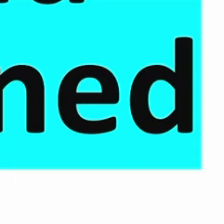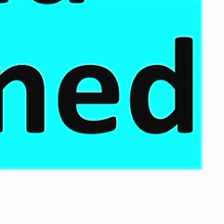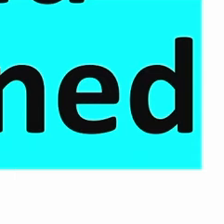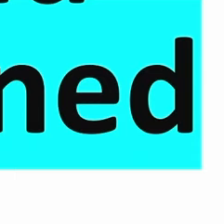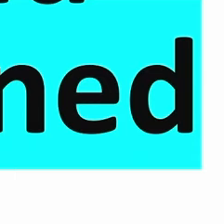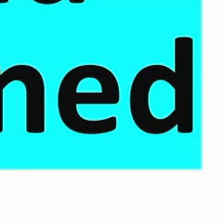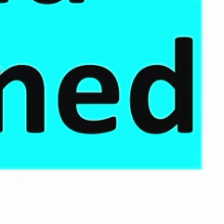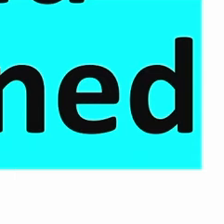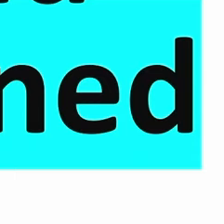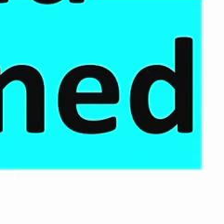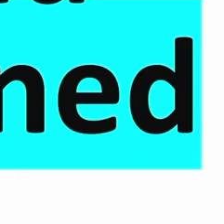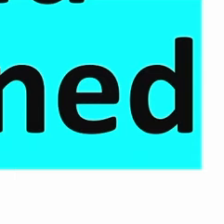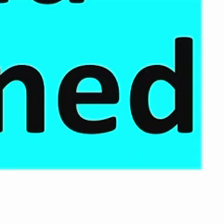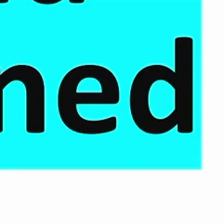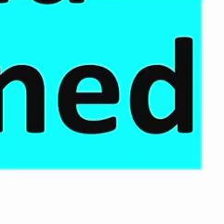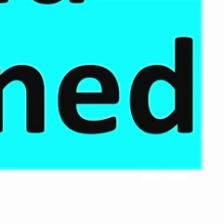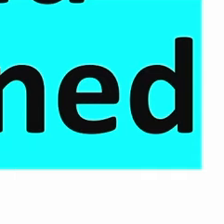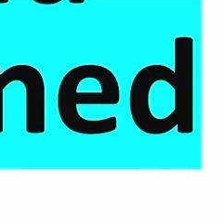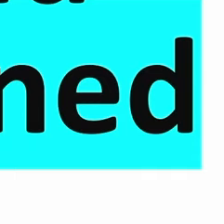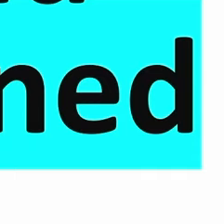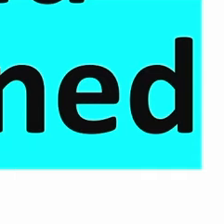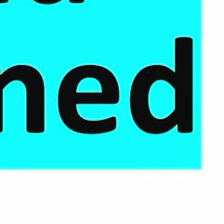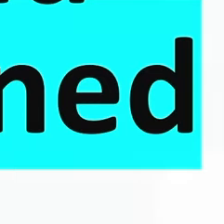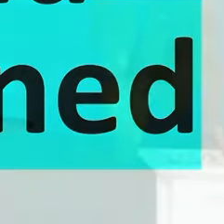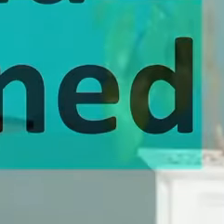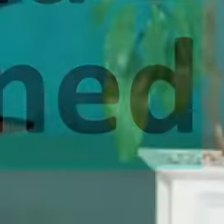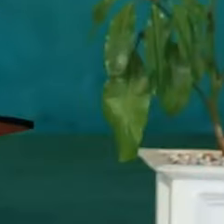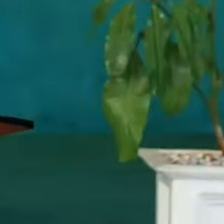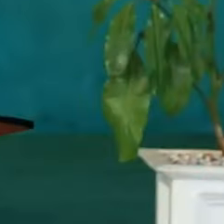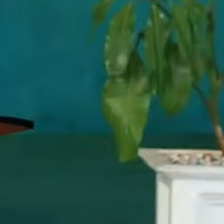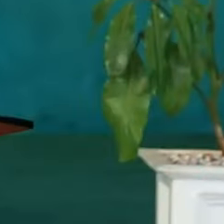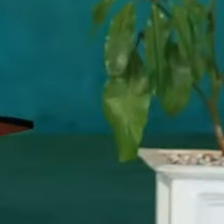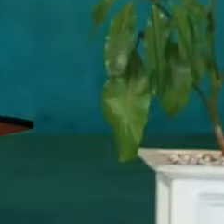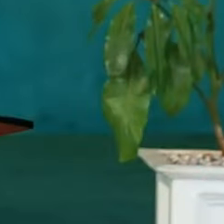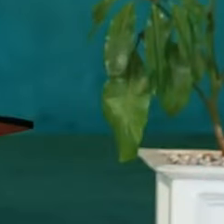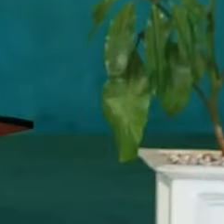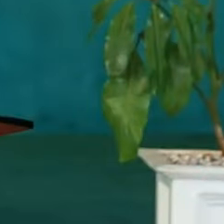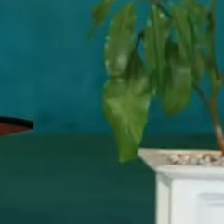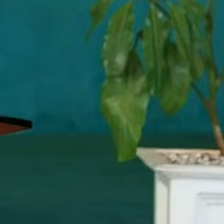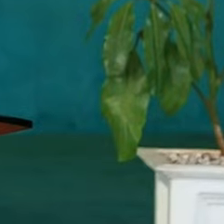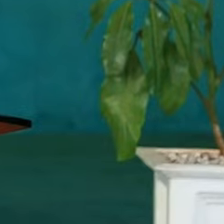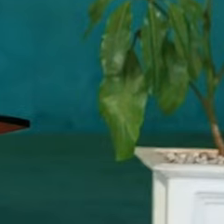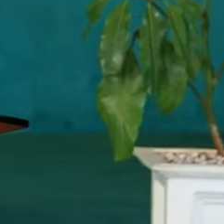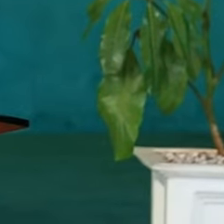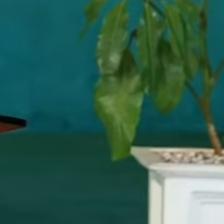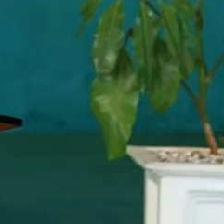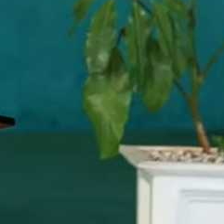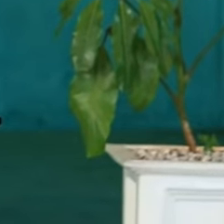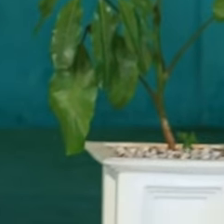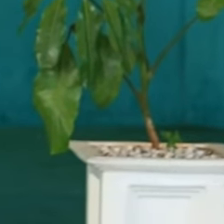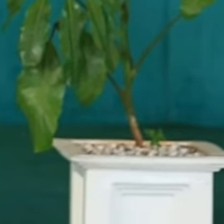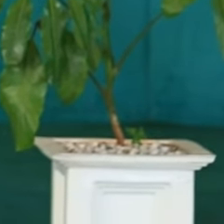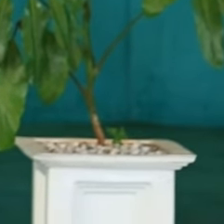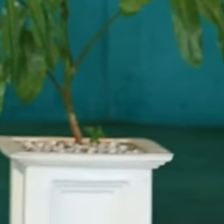want to transition a little bit into English language class. You see,